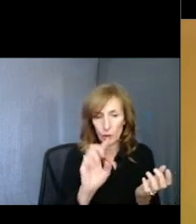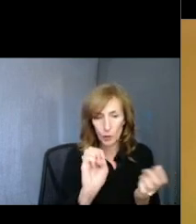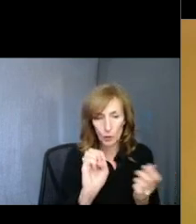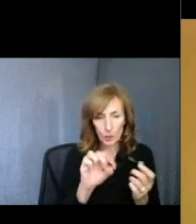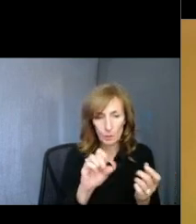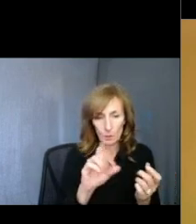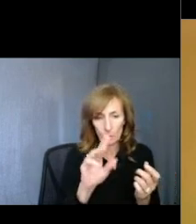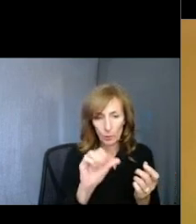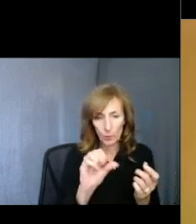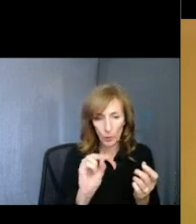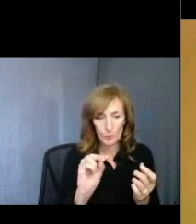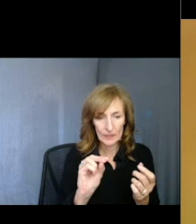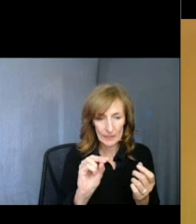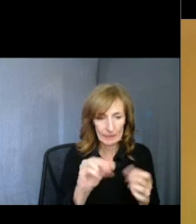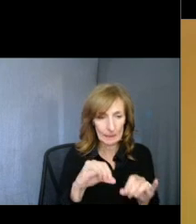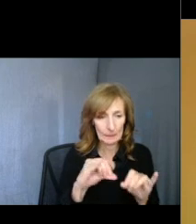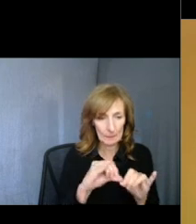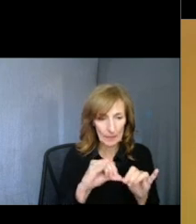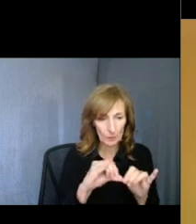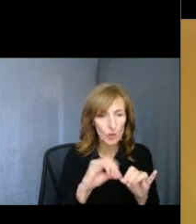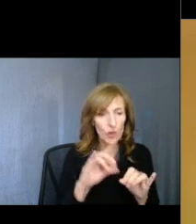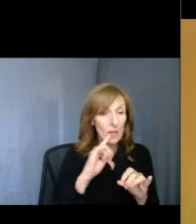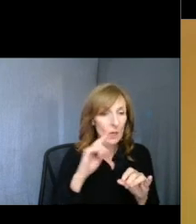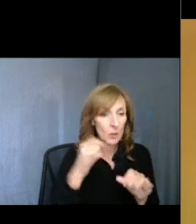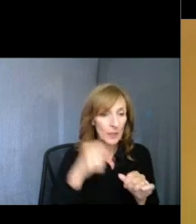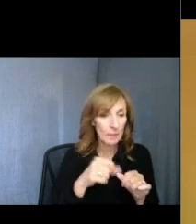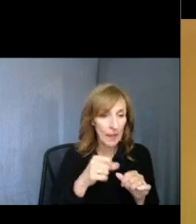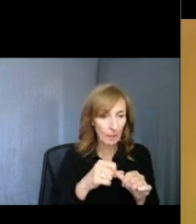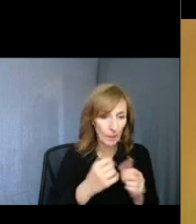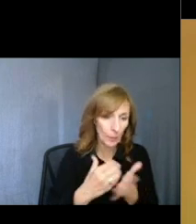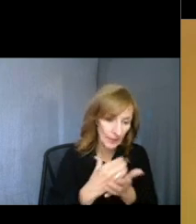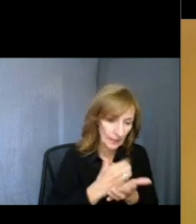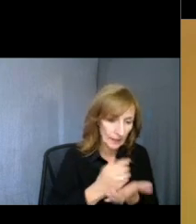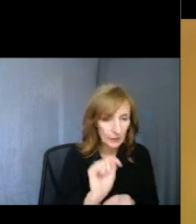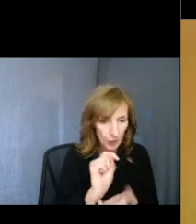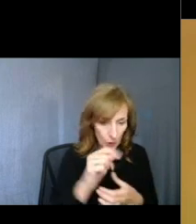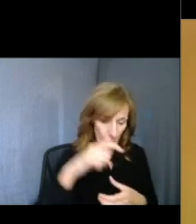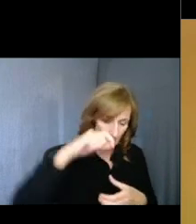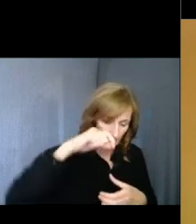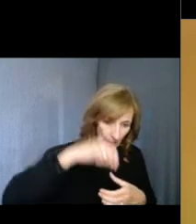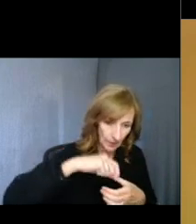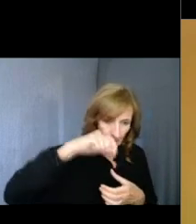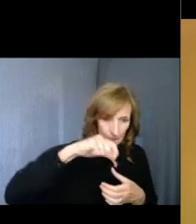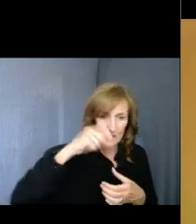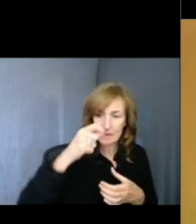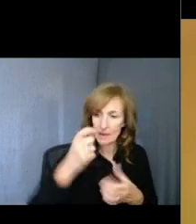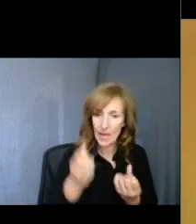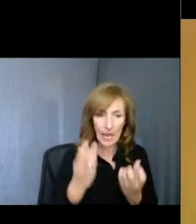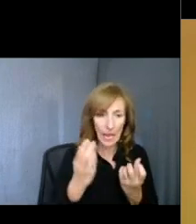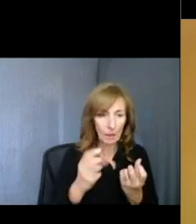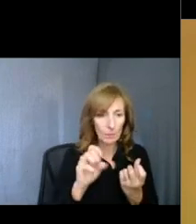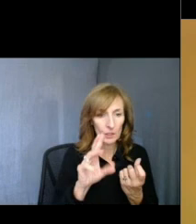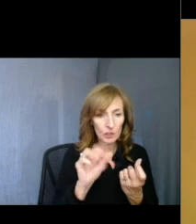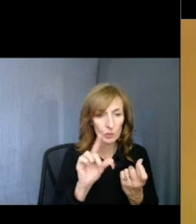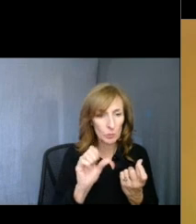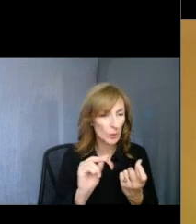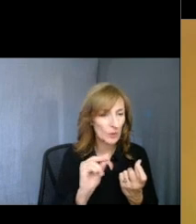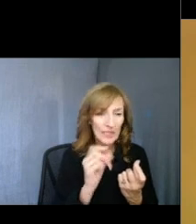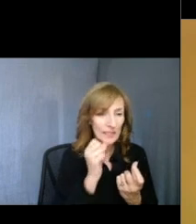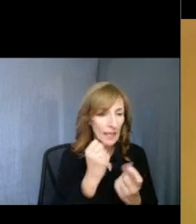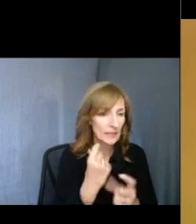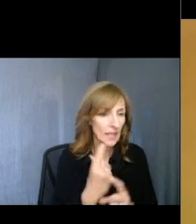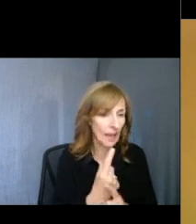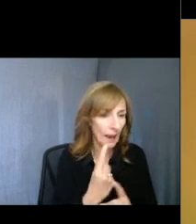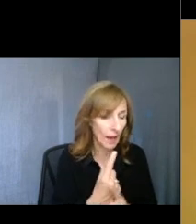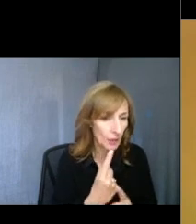do the dipstick urine test, right? So we dip the stick in, and you'll get an idea of how much protein is in the urine. That is not very accurate, but it